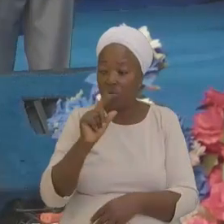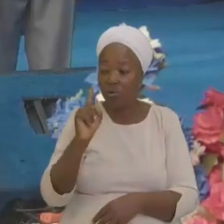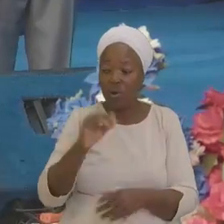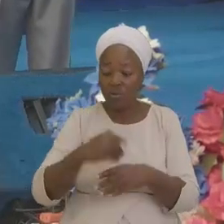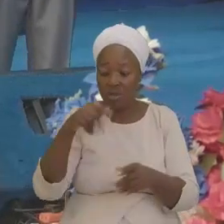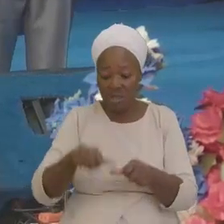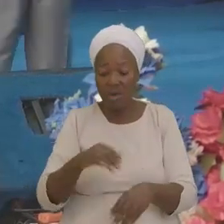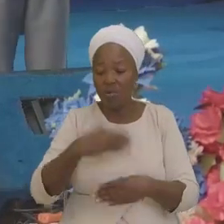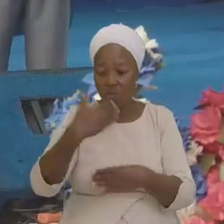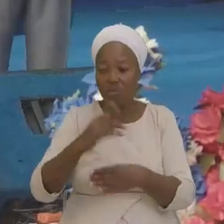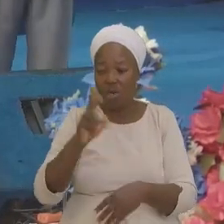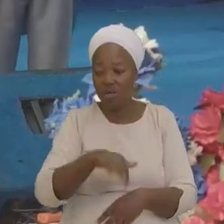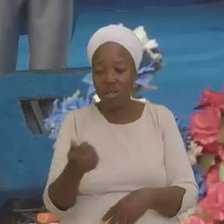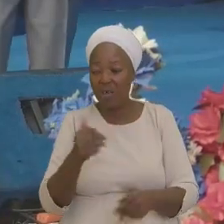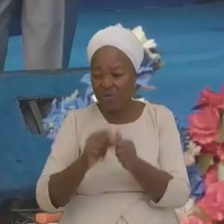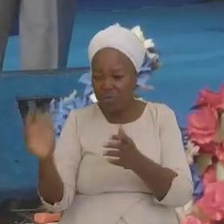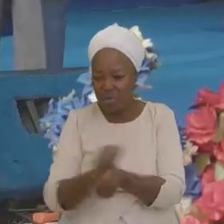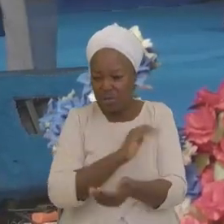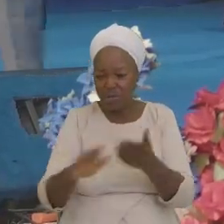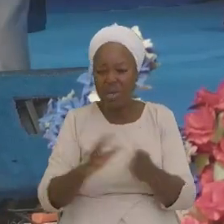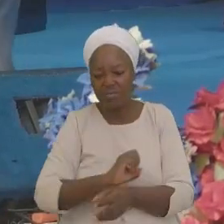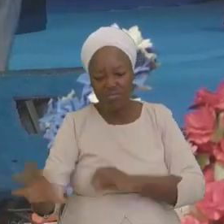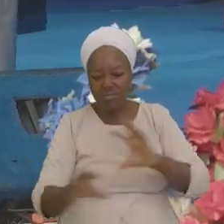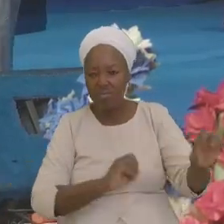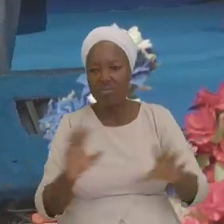another. Everything will be destroyed and scattered."